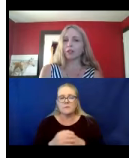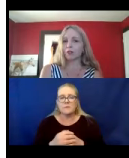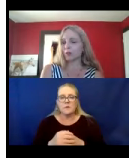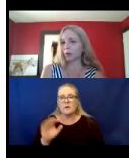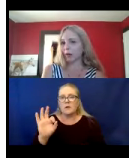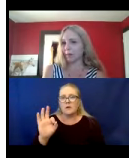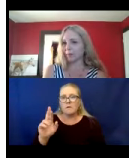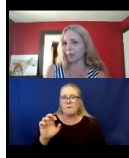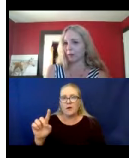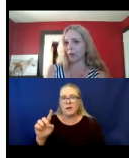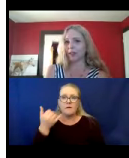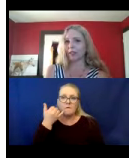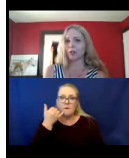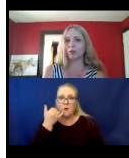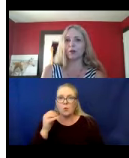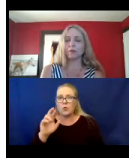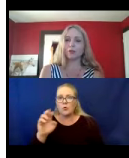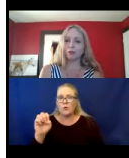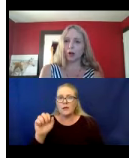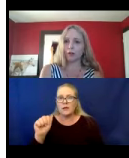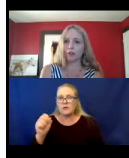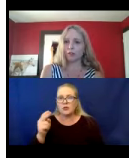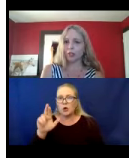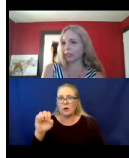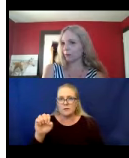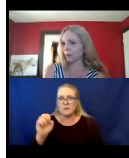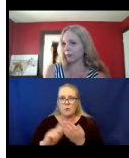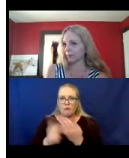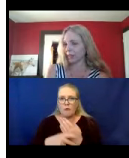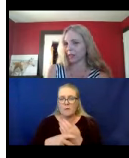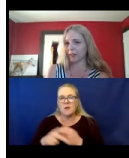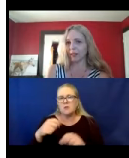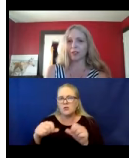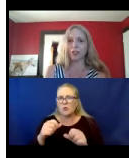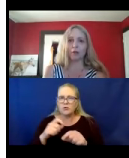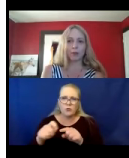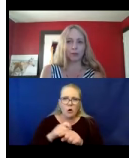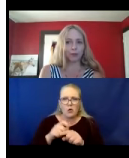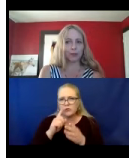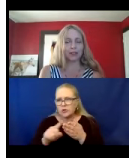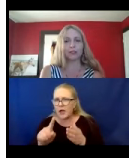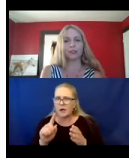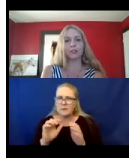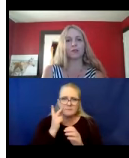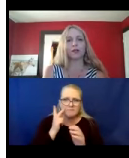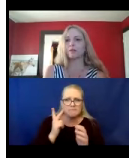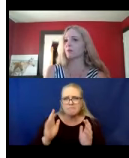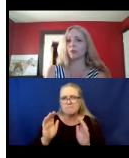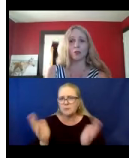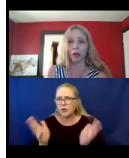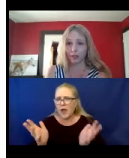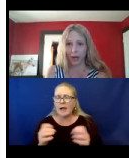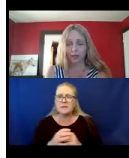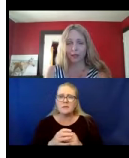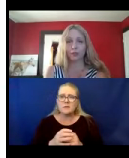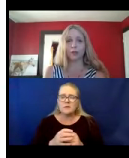phone reassurance program where they do social calls and check in with people and chat with people for a bit, just to give some